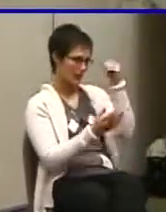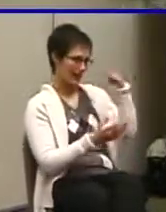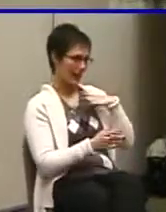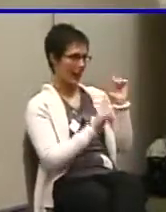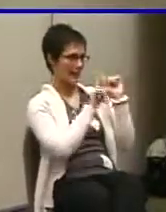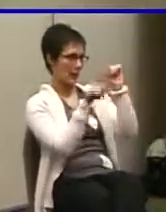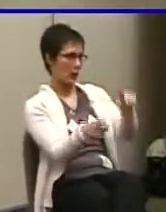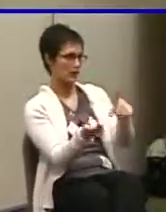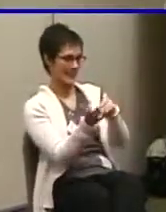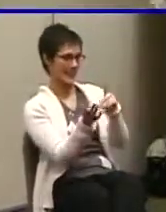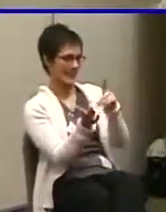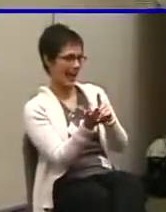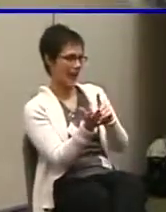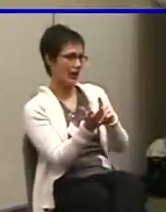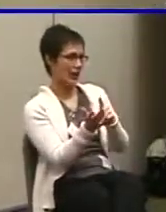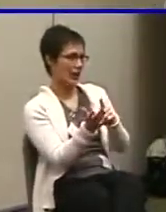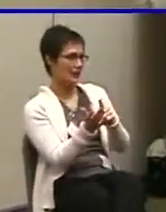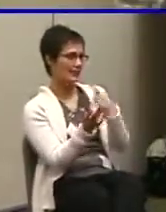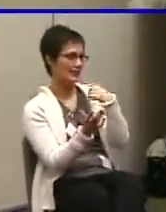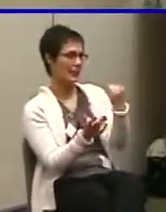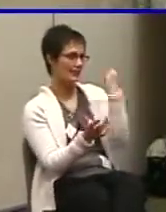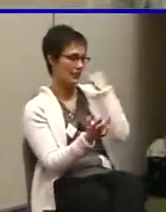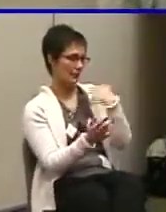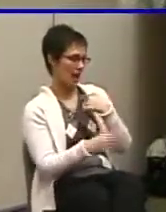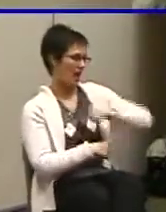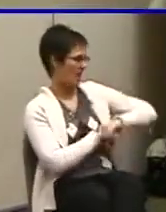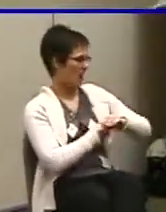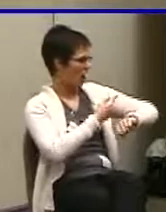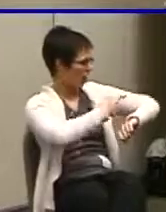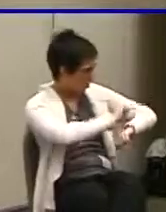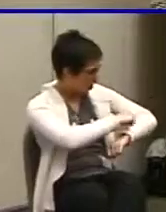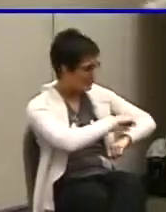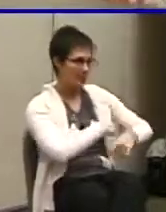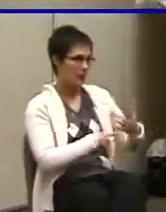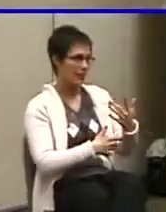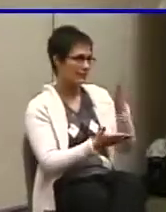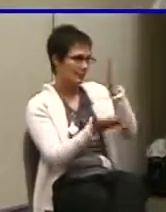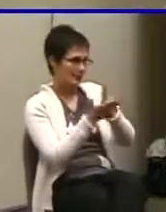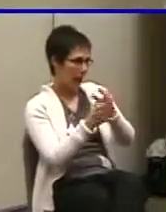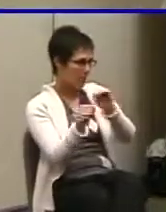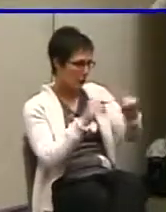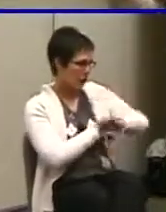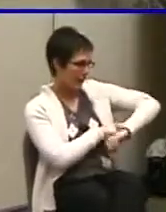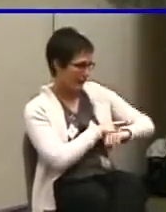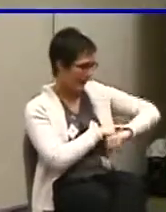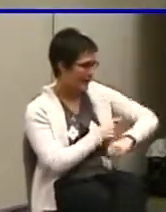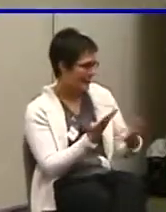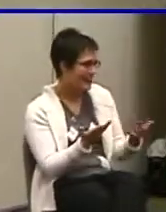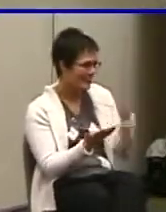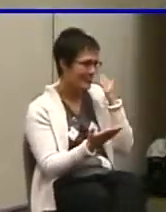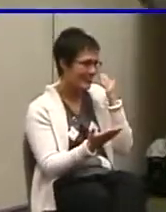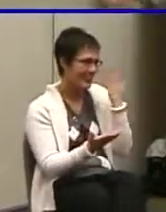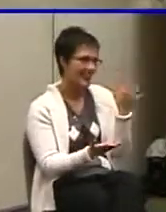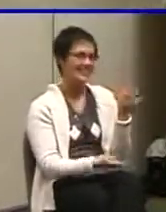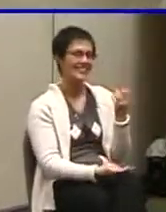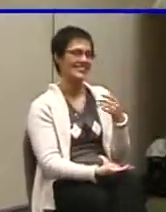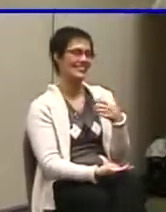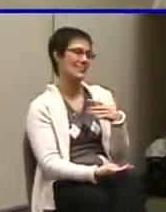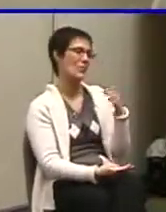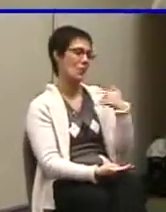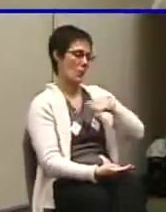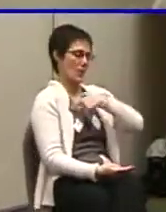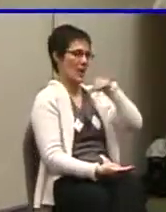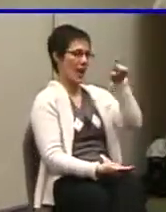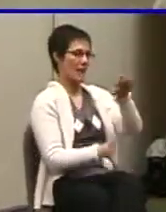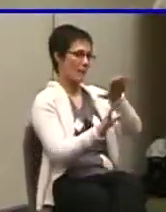move my arm like this, it hurts. The doctor says, well, quit moving it like that, right? To a certain extent, we've got to be that doctor who says, you know, stop doing this and let's do something else